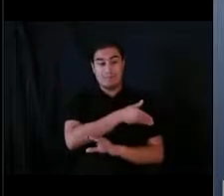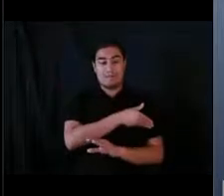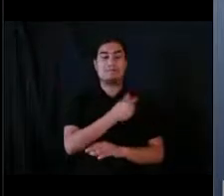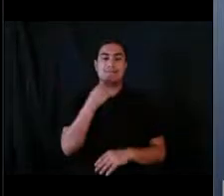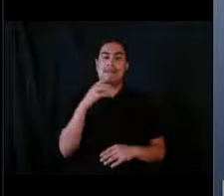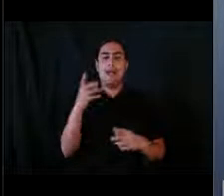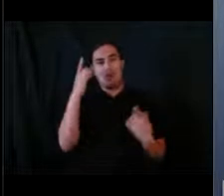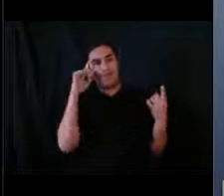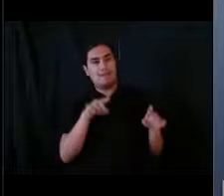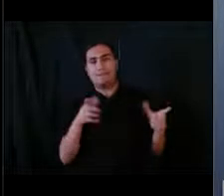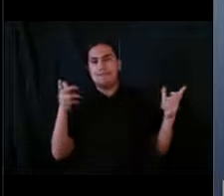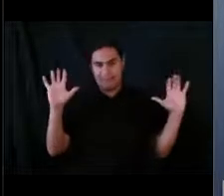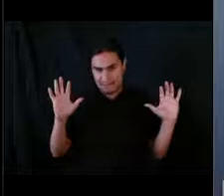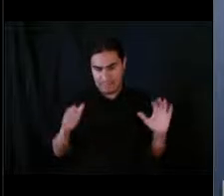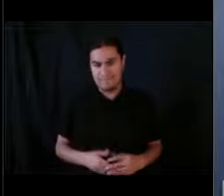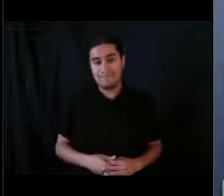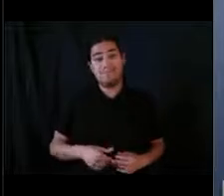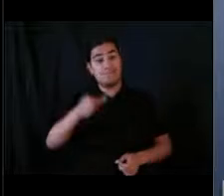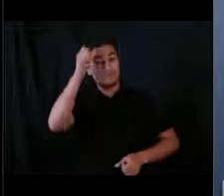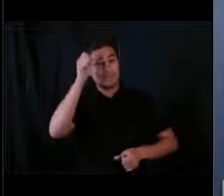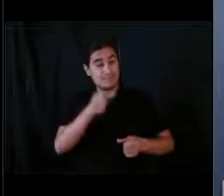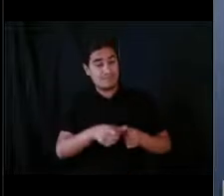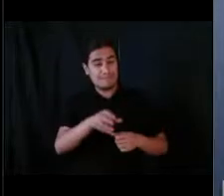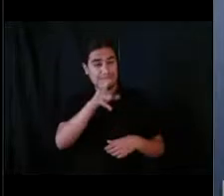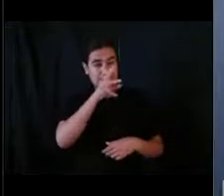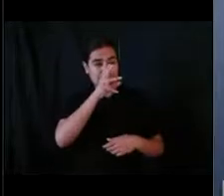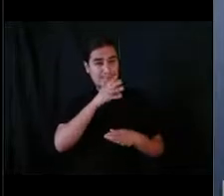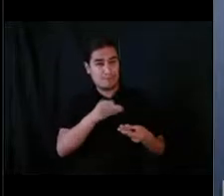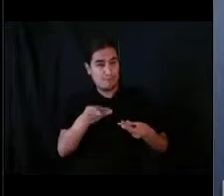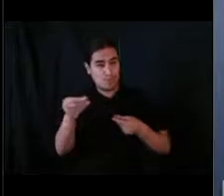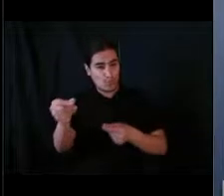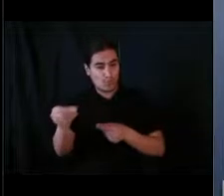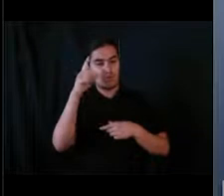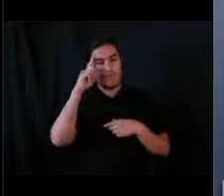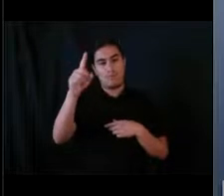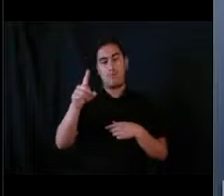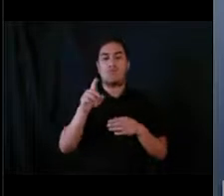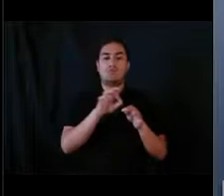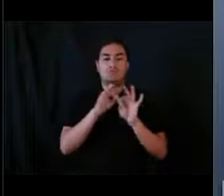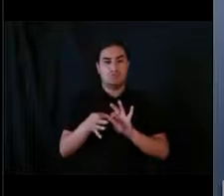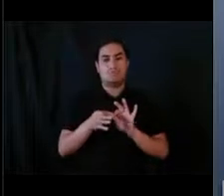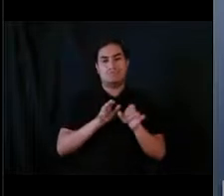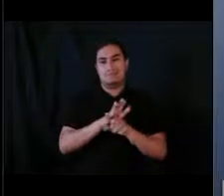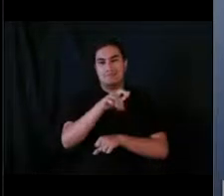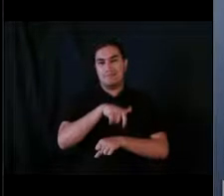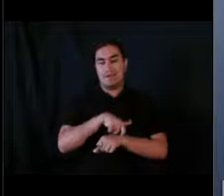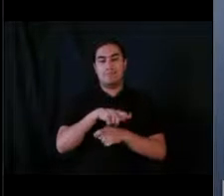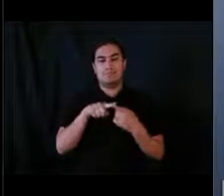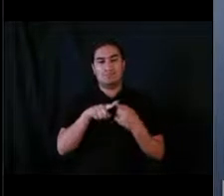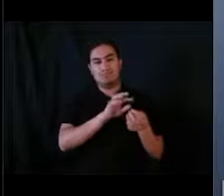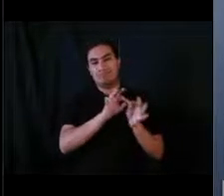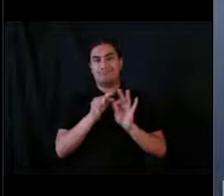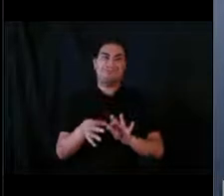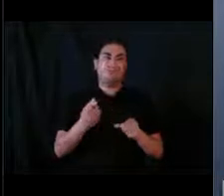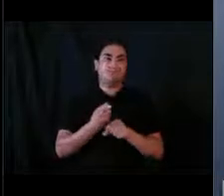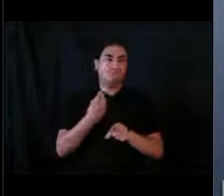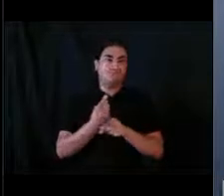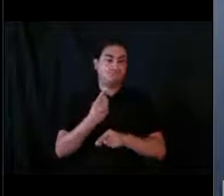statement please remember to speak at a steady pace to allow our translating services adequate time for accurate translation